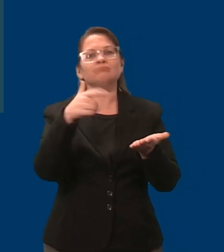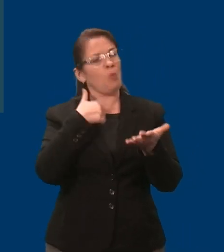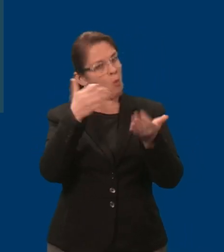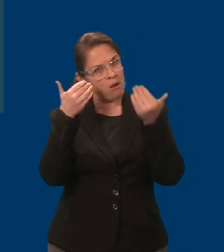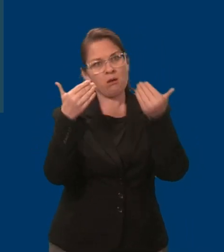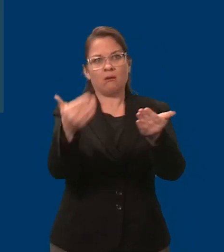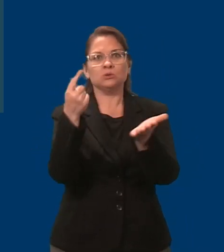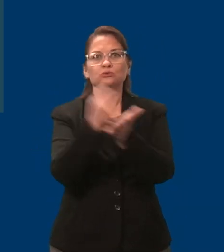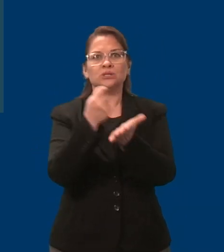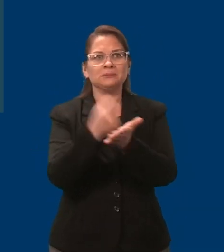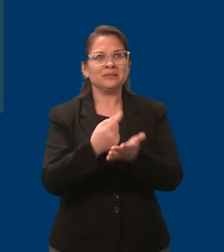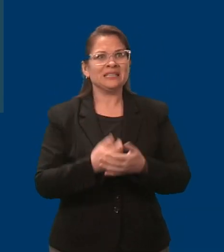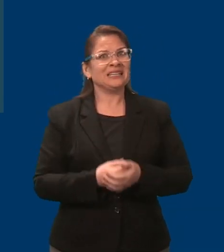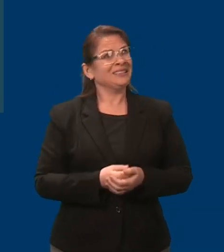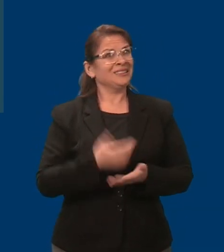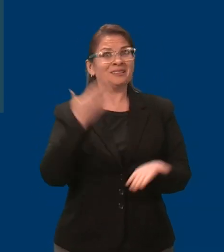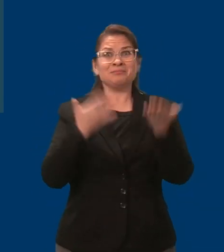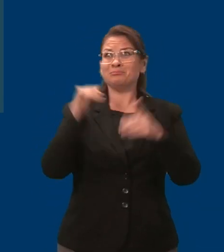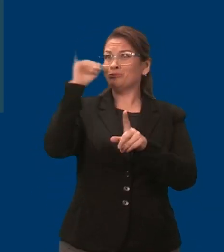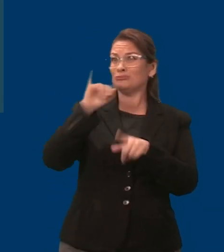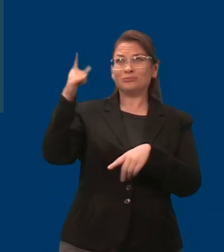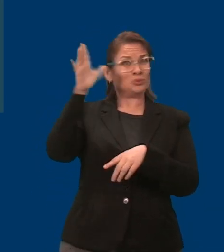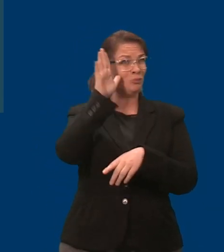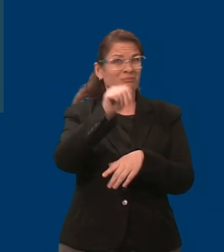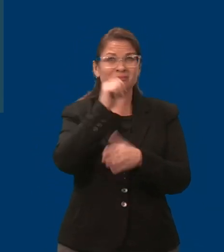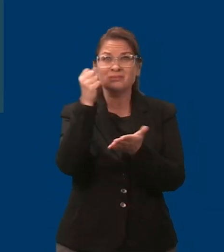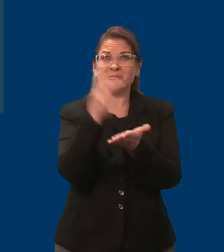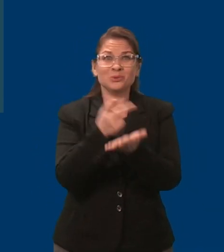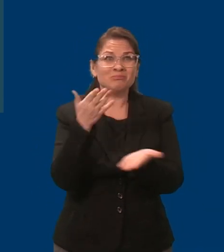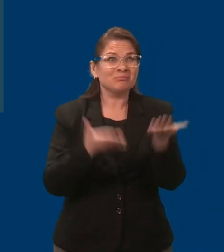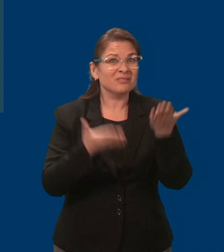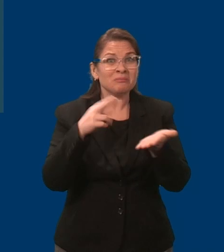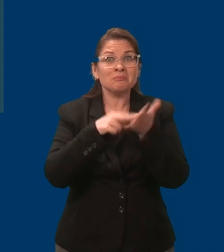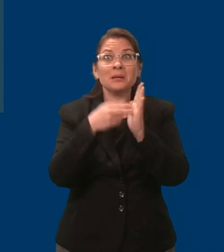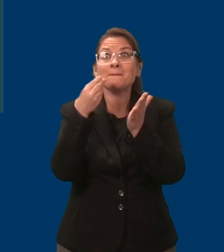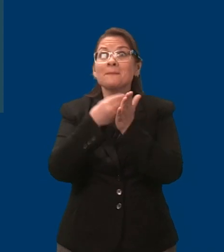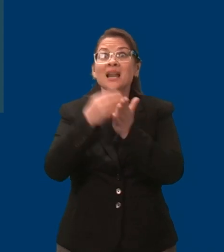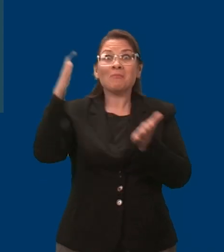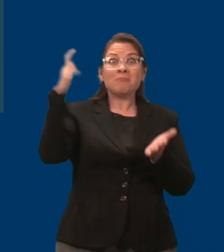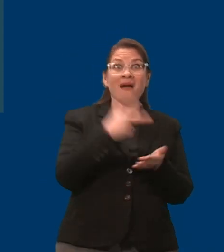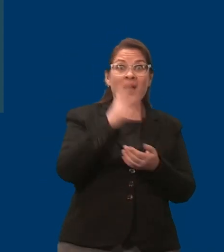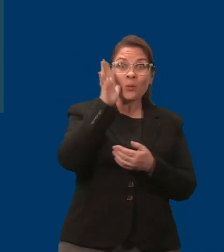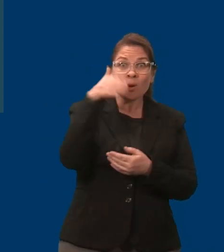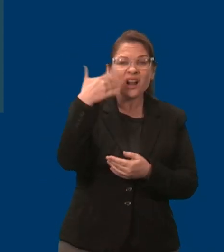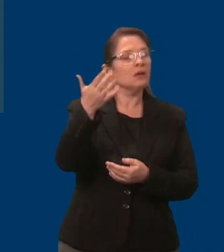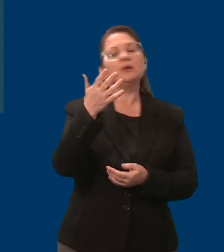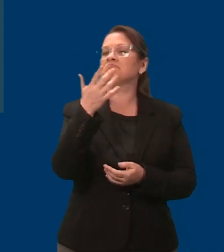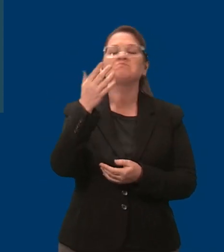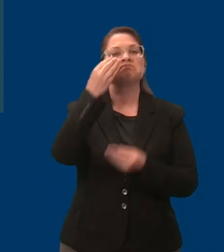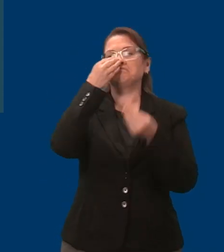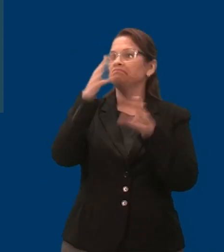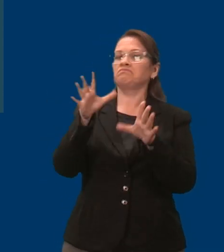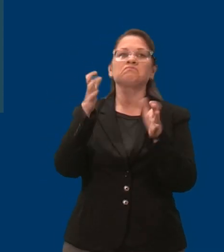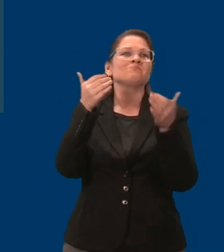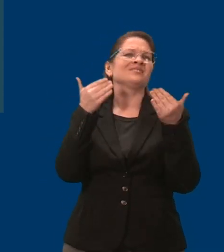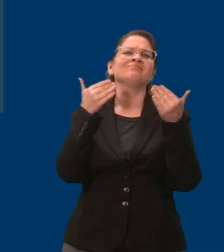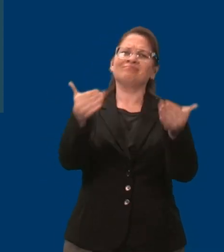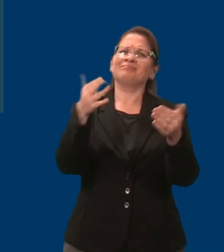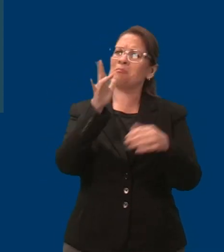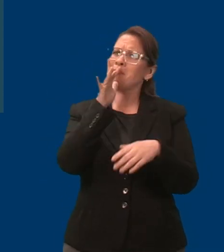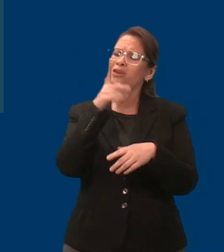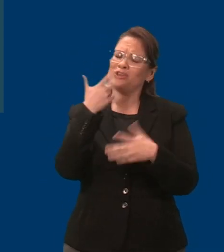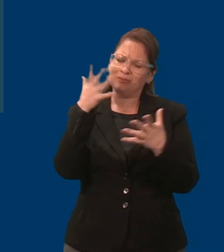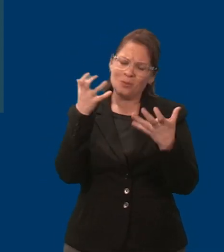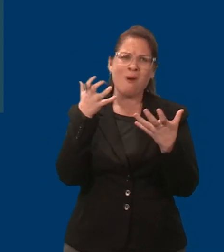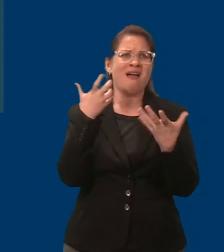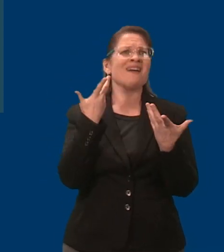did end up approving the visit, they could not go back and refund me. I did not care and I told them I would bring my credit card with me. They then told me the